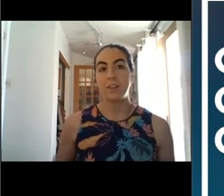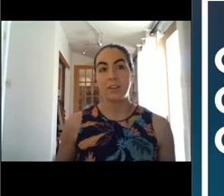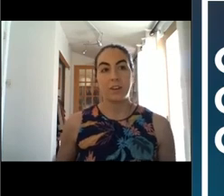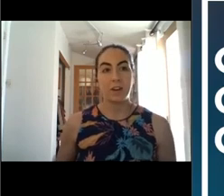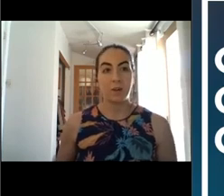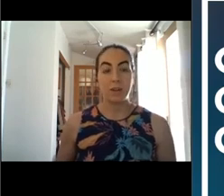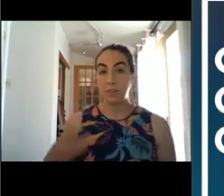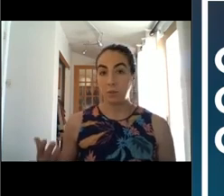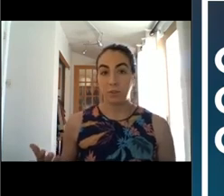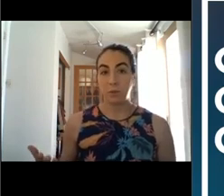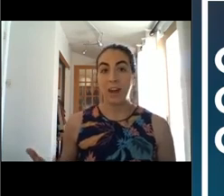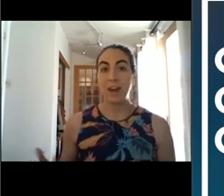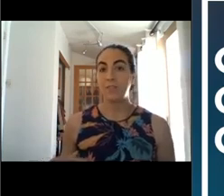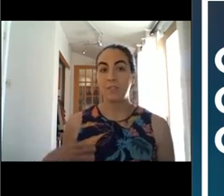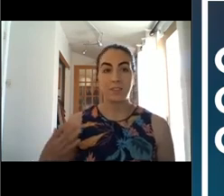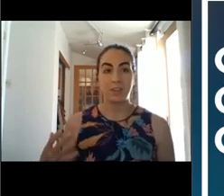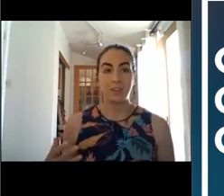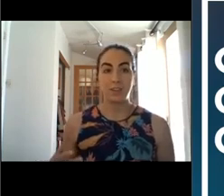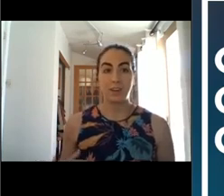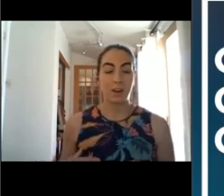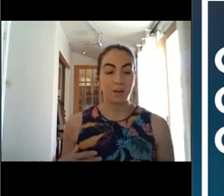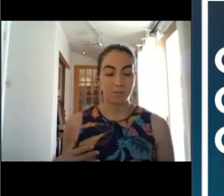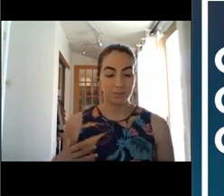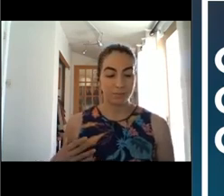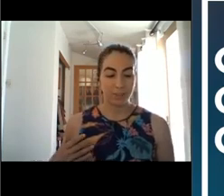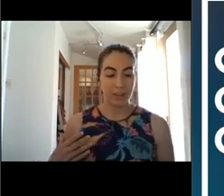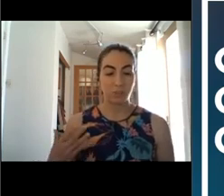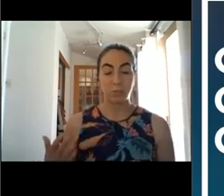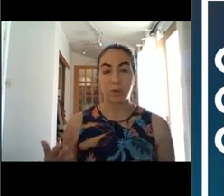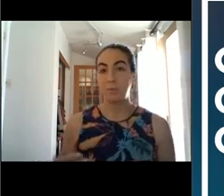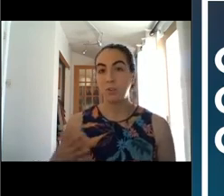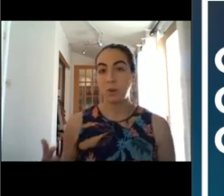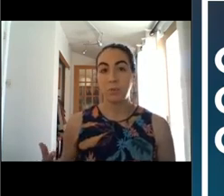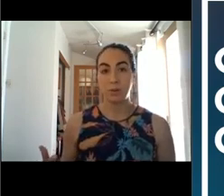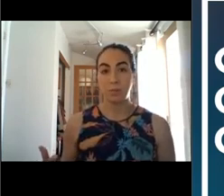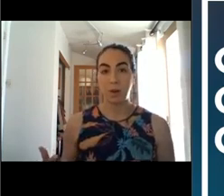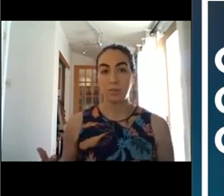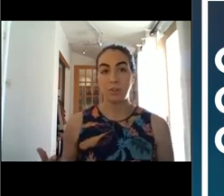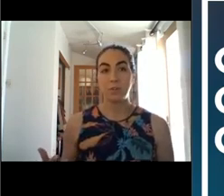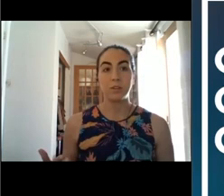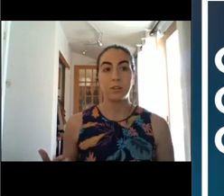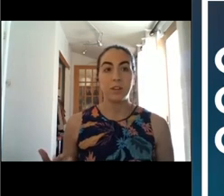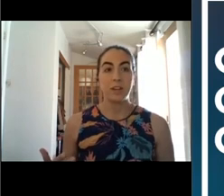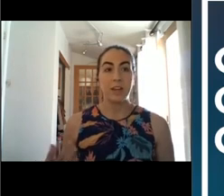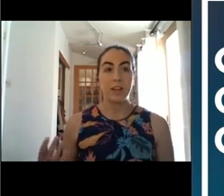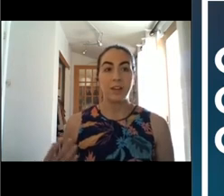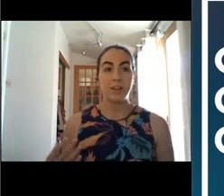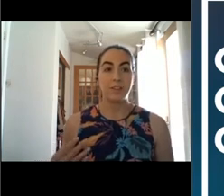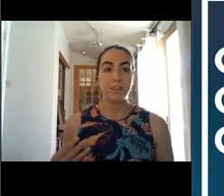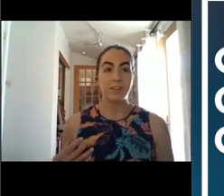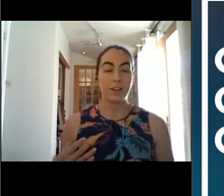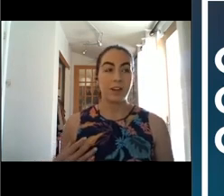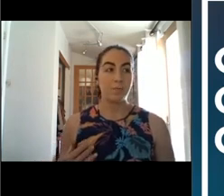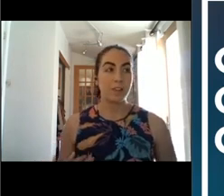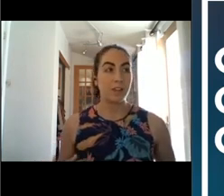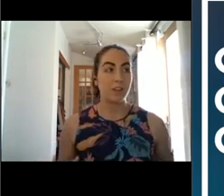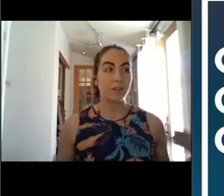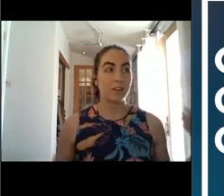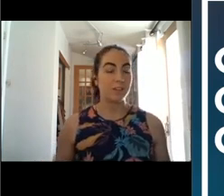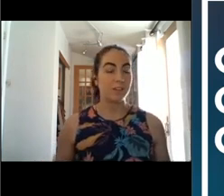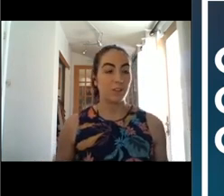yoga mat. Um, and if you, if you have the, um, extra props, you show up with your own props too. And, um,